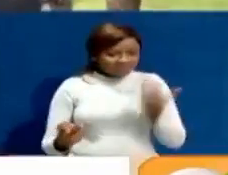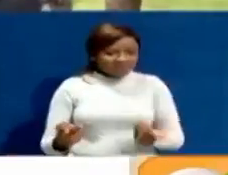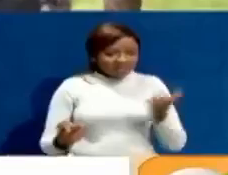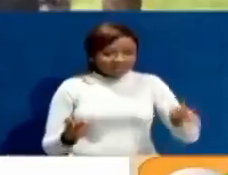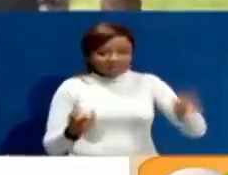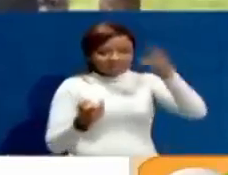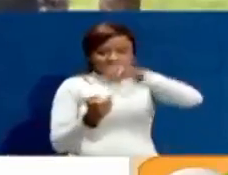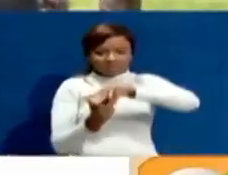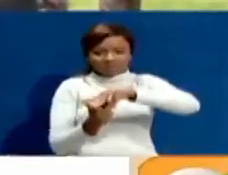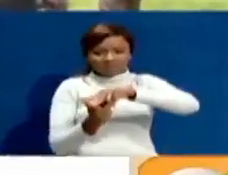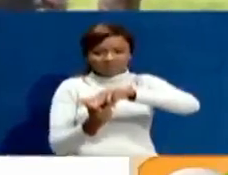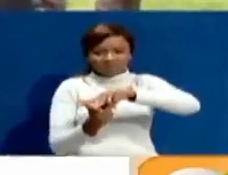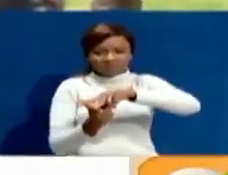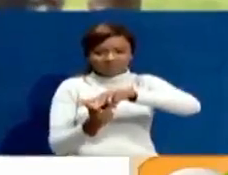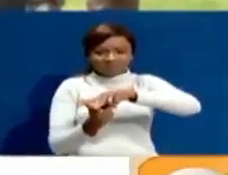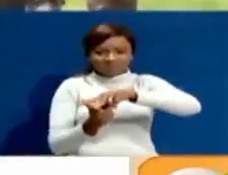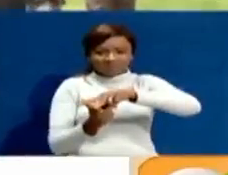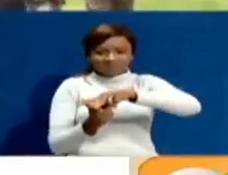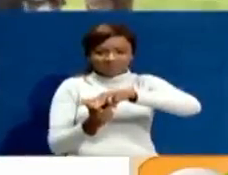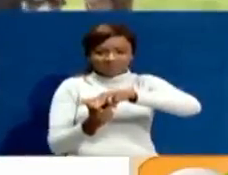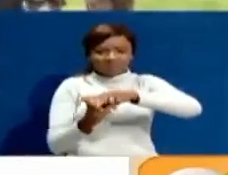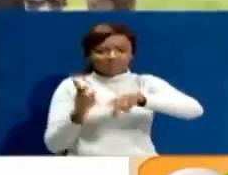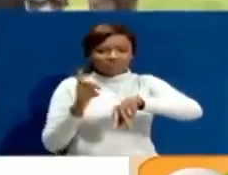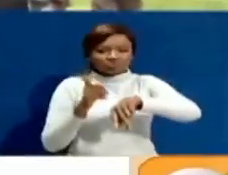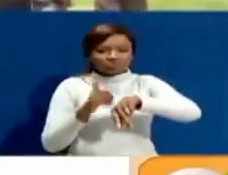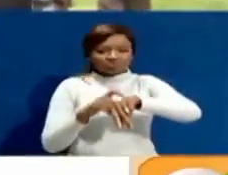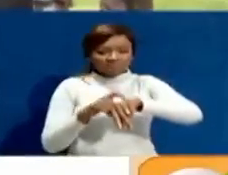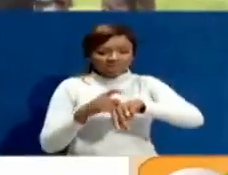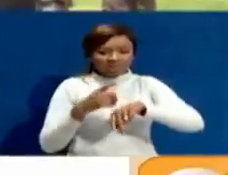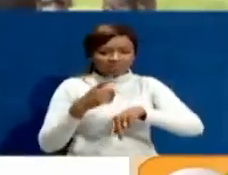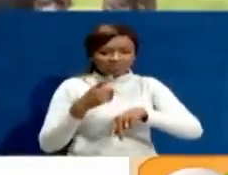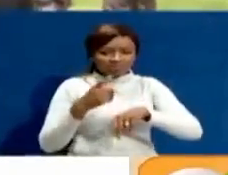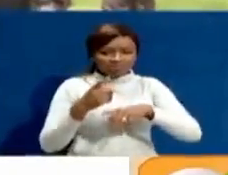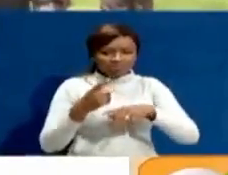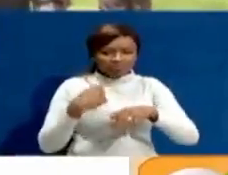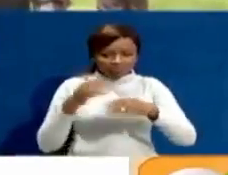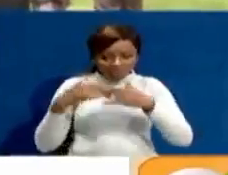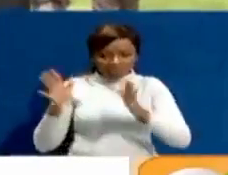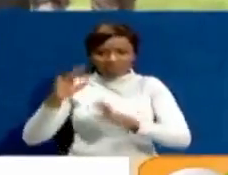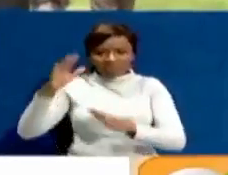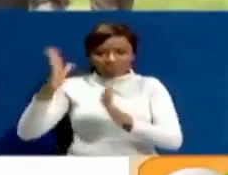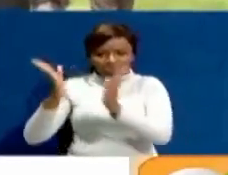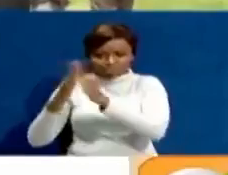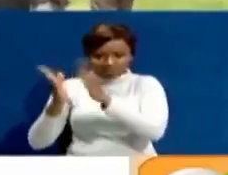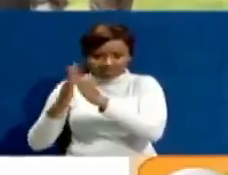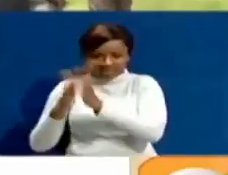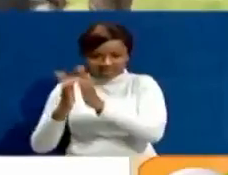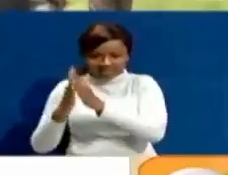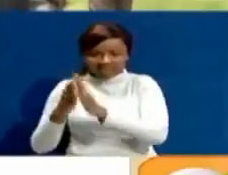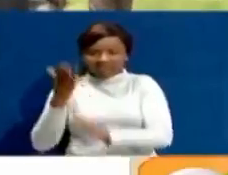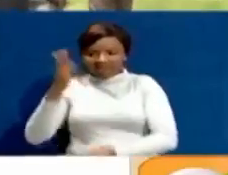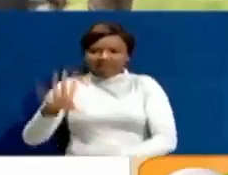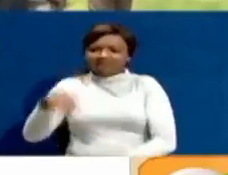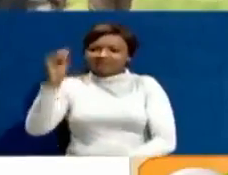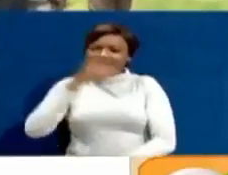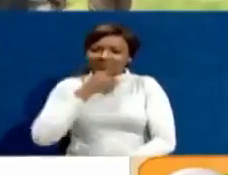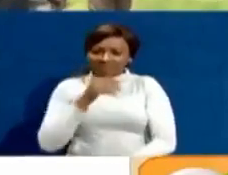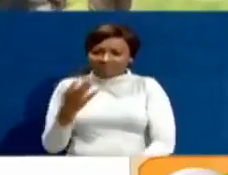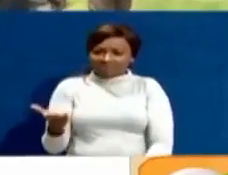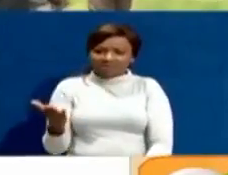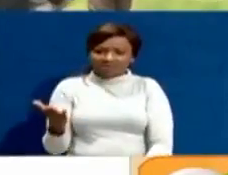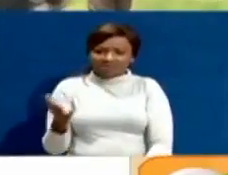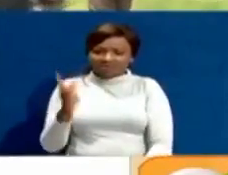yake. Sasa tukienda kutoka, tukienda kufungua choo, tukakuta pia kuna mwanaume hapo